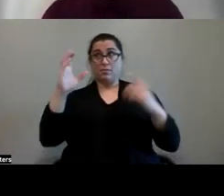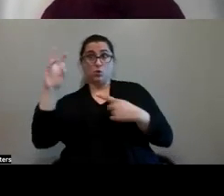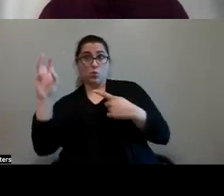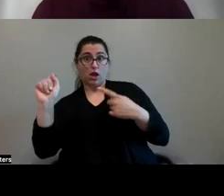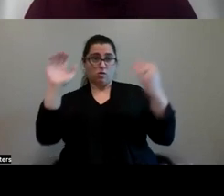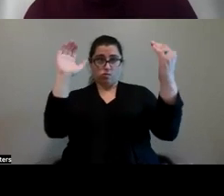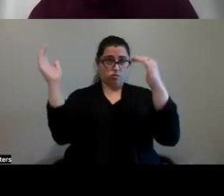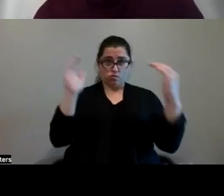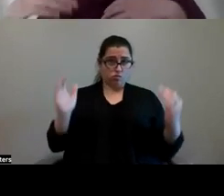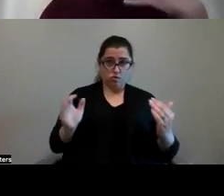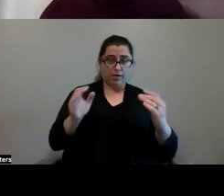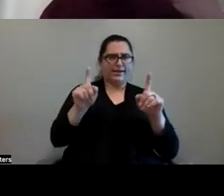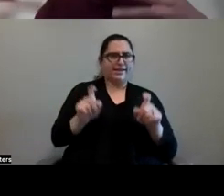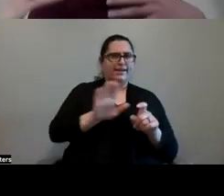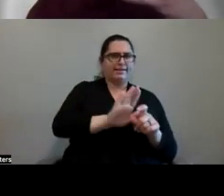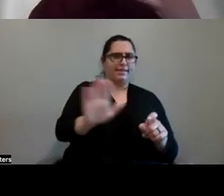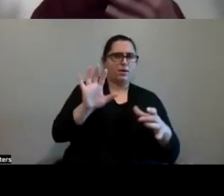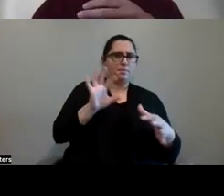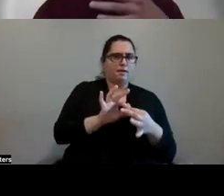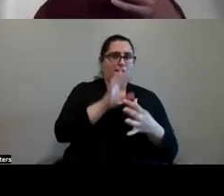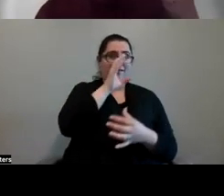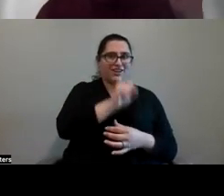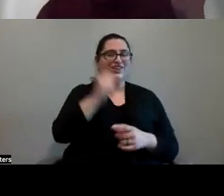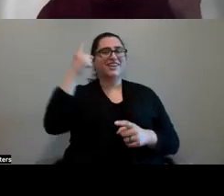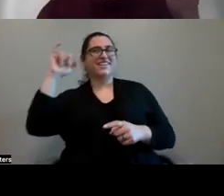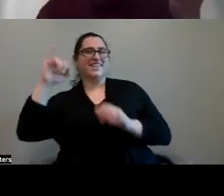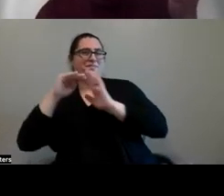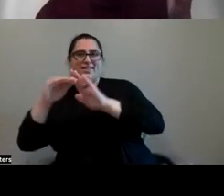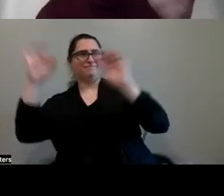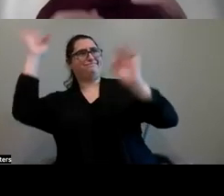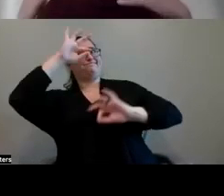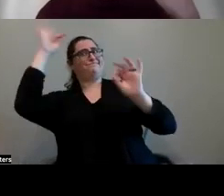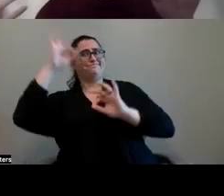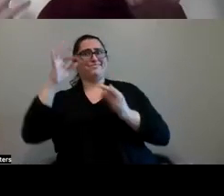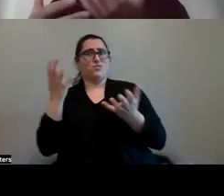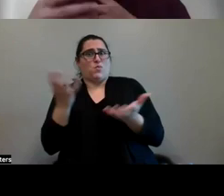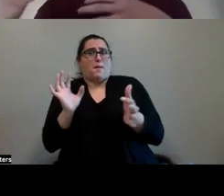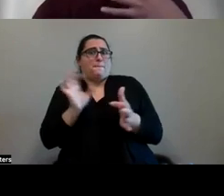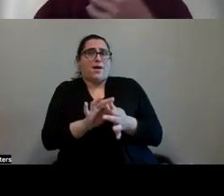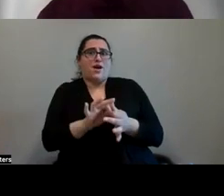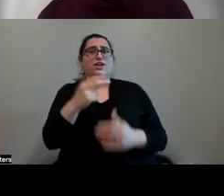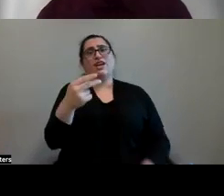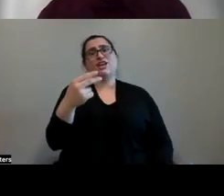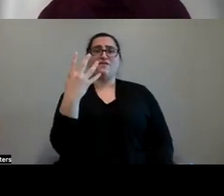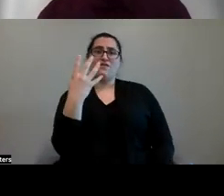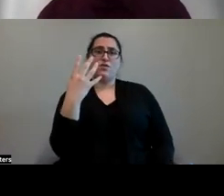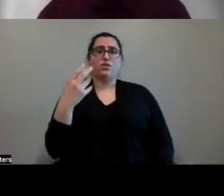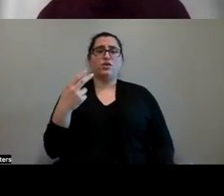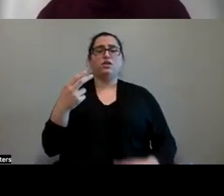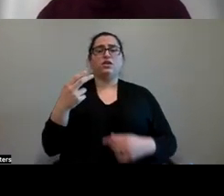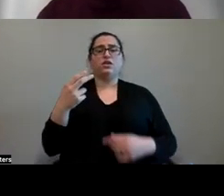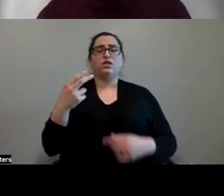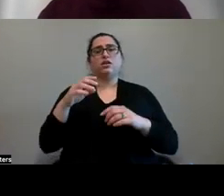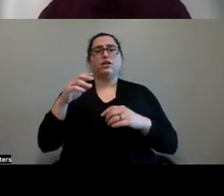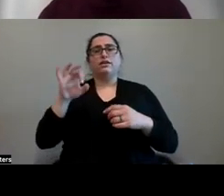binding affinity, even though the model had no idea that this bound to, in this case, H4 Hubei